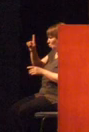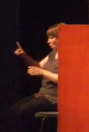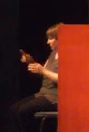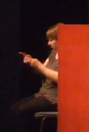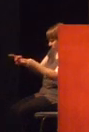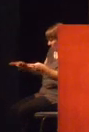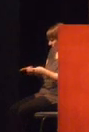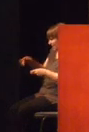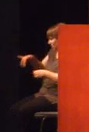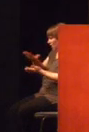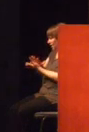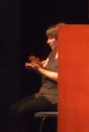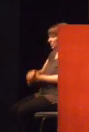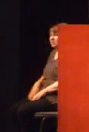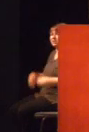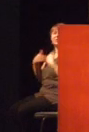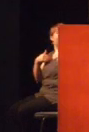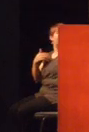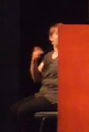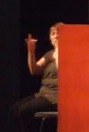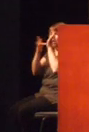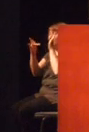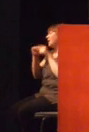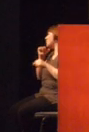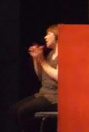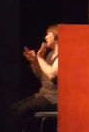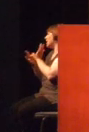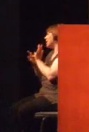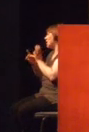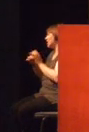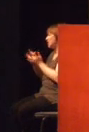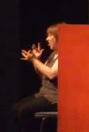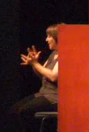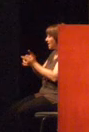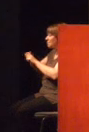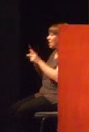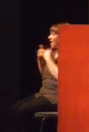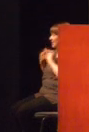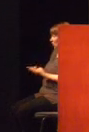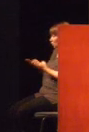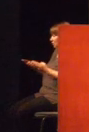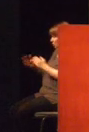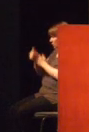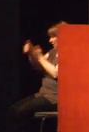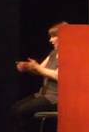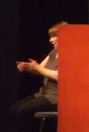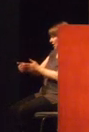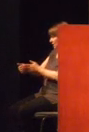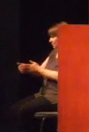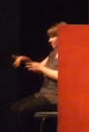so there's a web link here, I'm not gonna click on it, but it also includes a resource guide that the team has